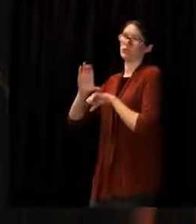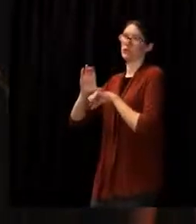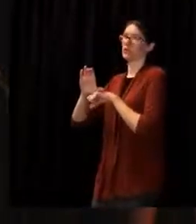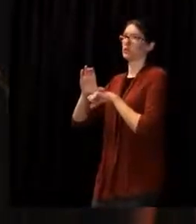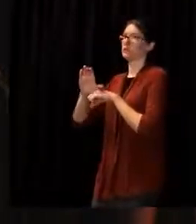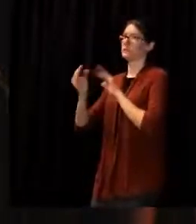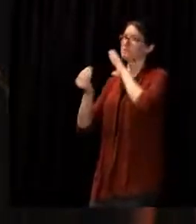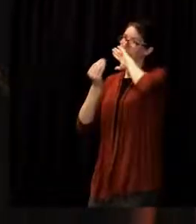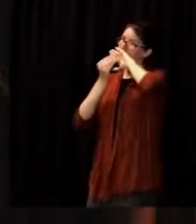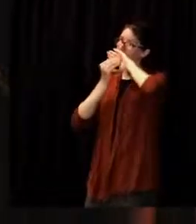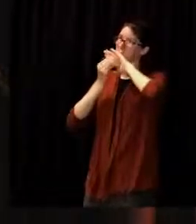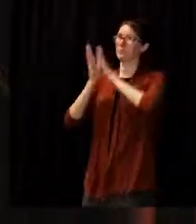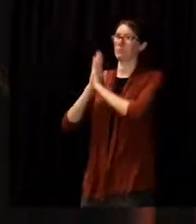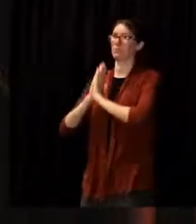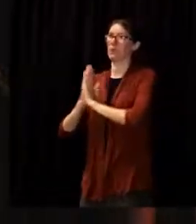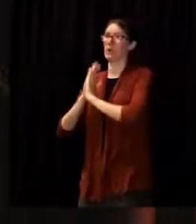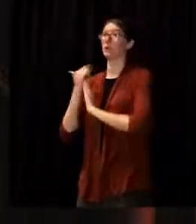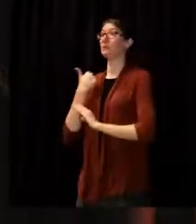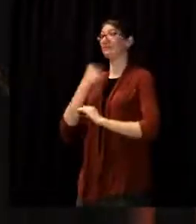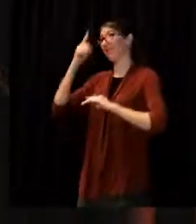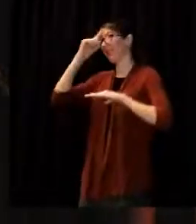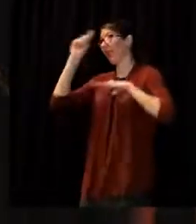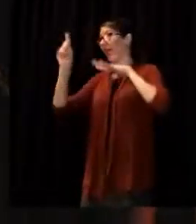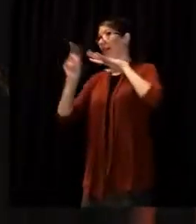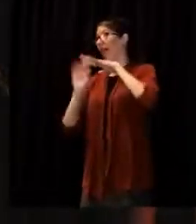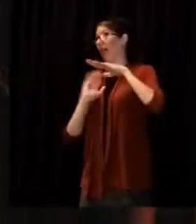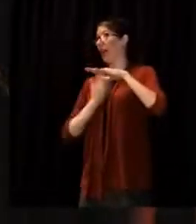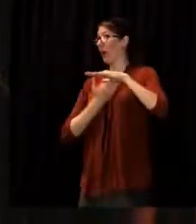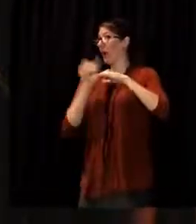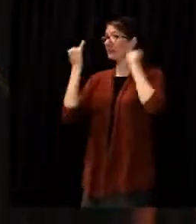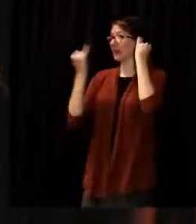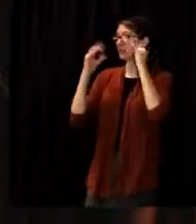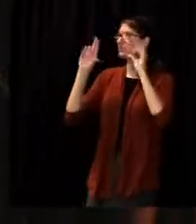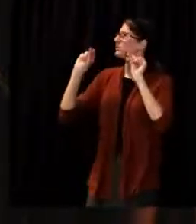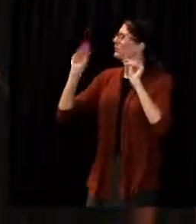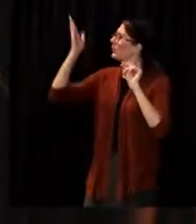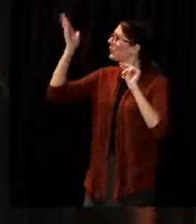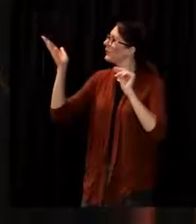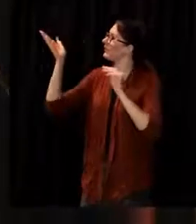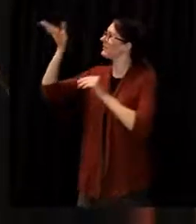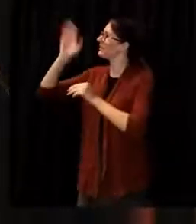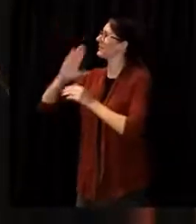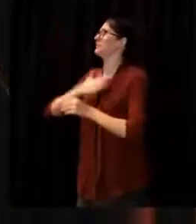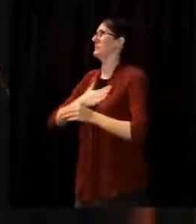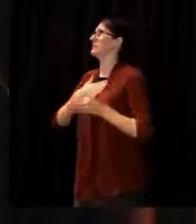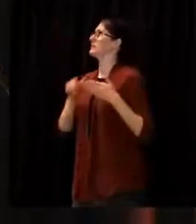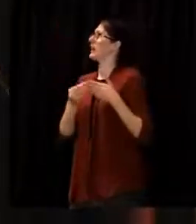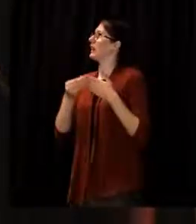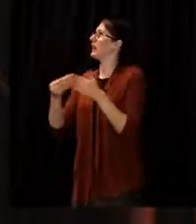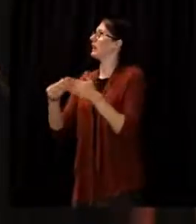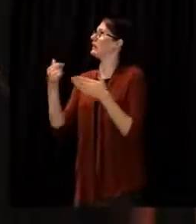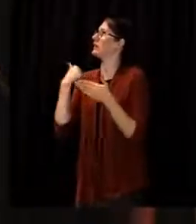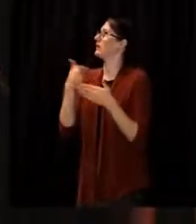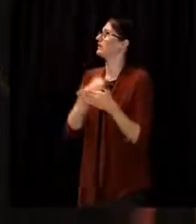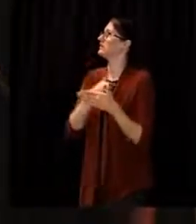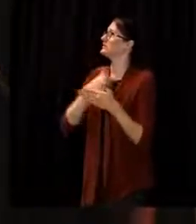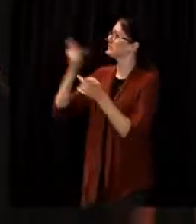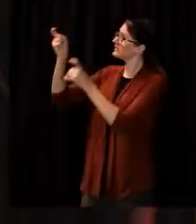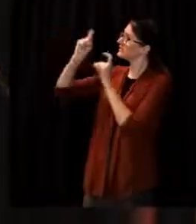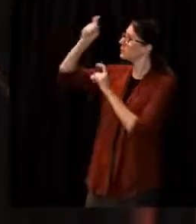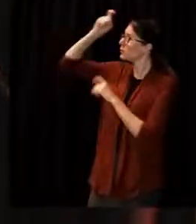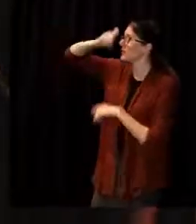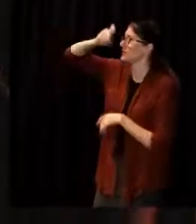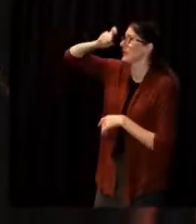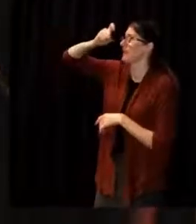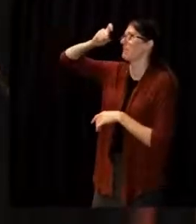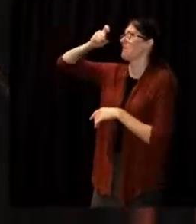just come up with our ideas. Steer us, guide us, help us as we move forward. Give us direction, give us wisdom, give